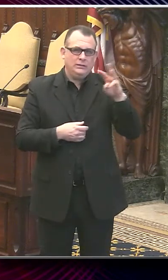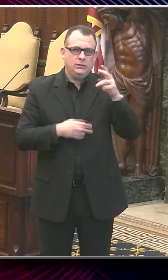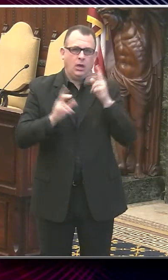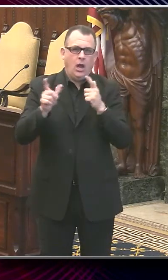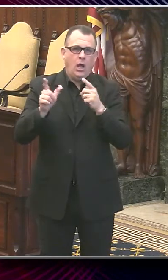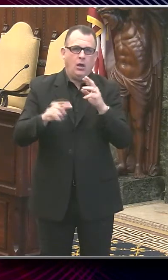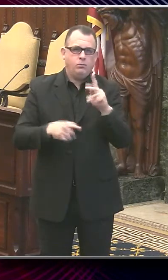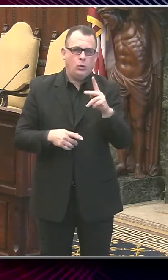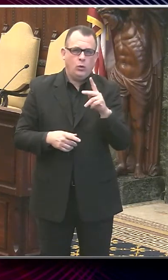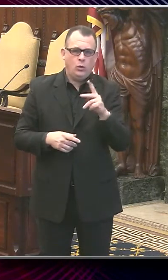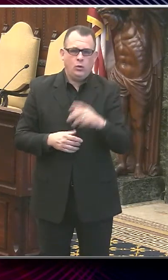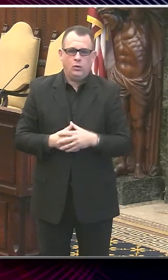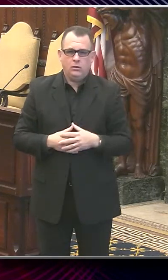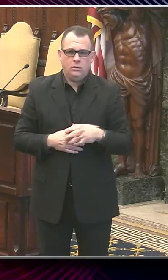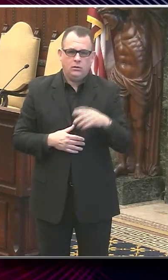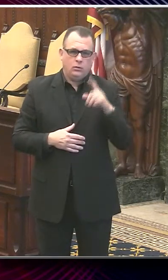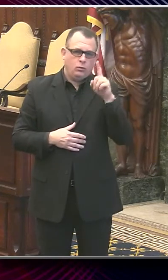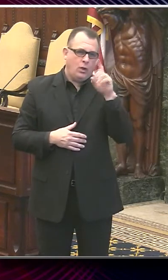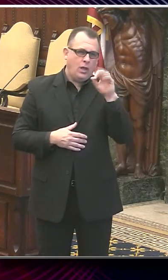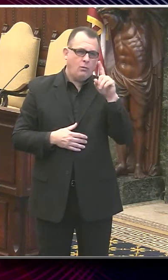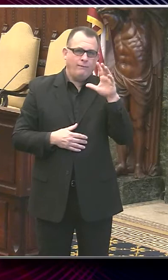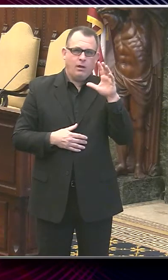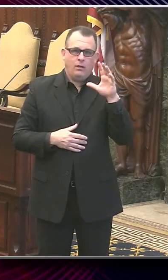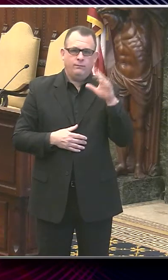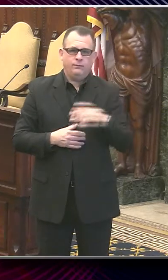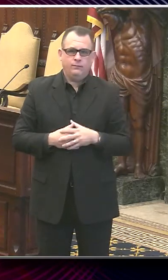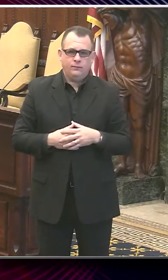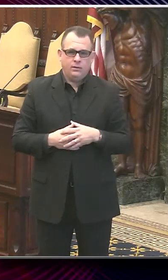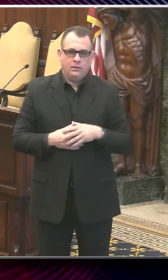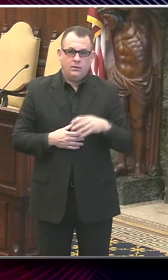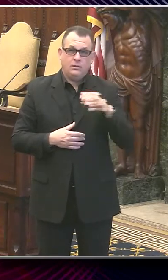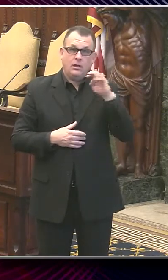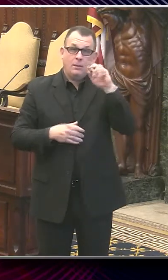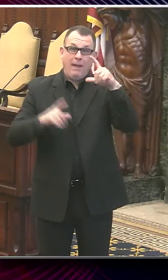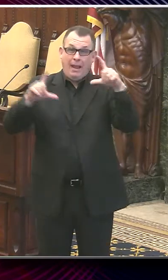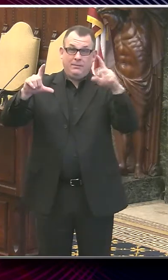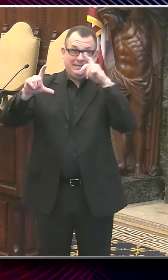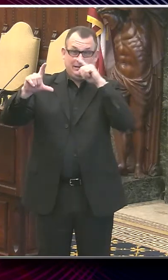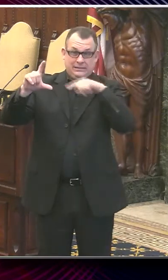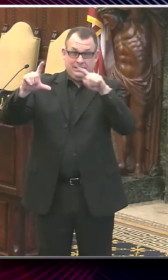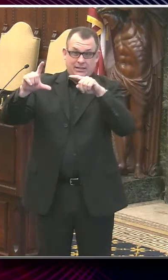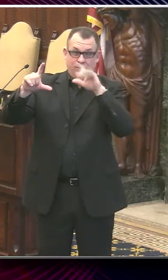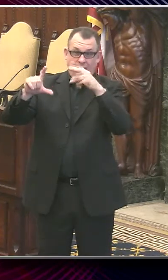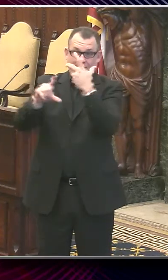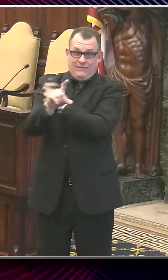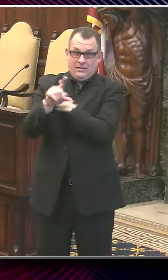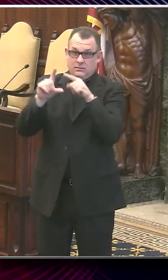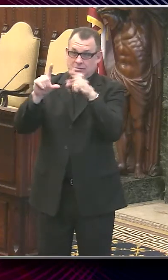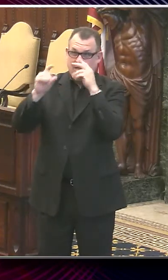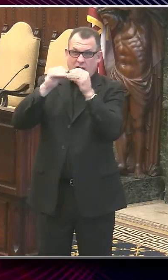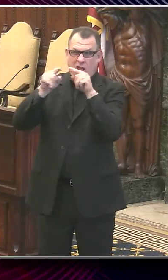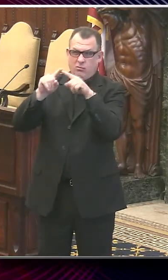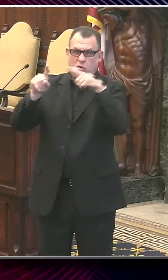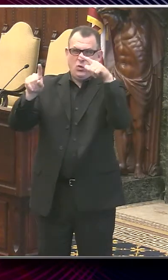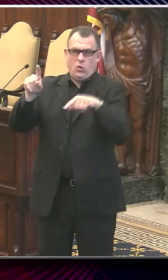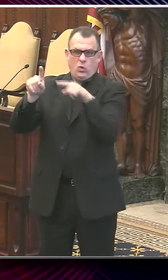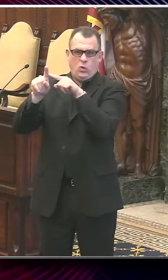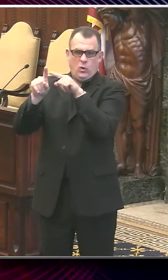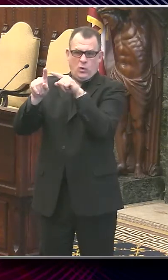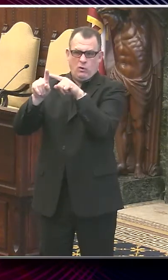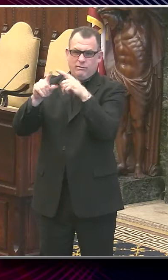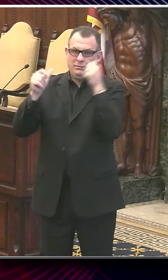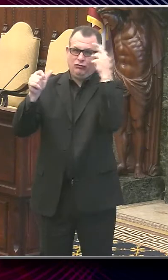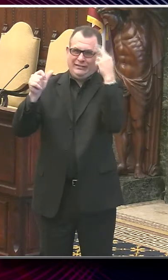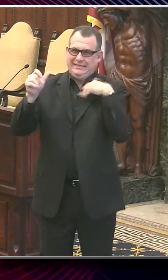is 19140. If you look at our map, you'll see that that's one of the least vaccinated zip codes in the city, which is a large reason why the site is